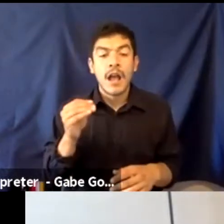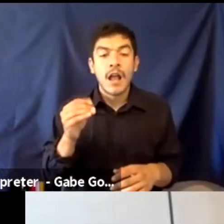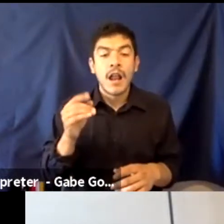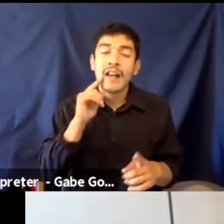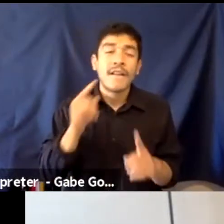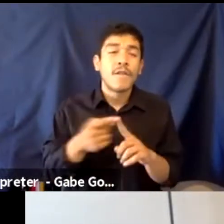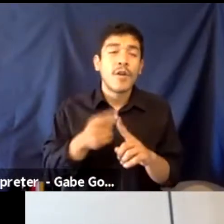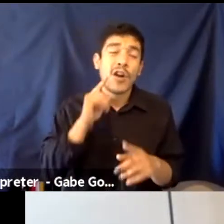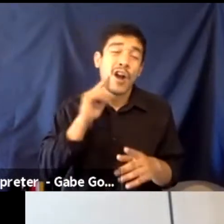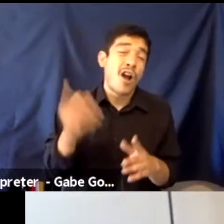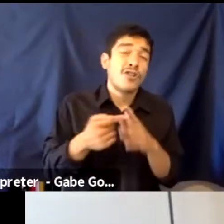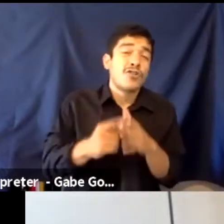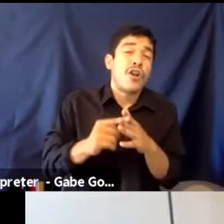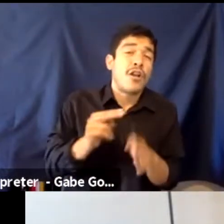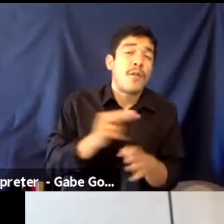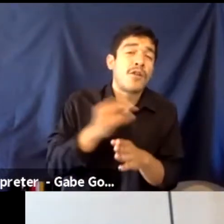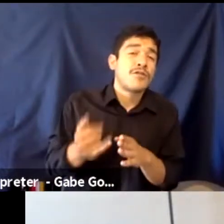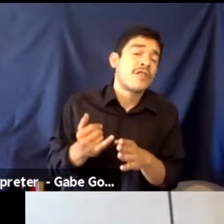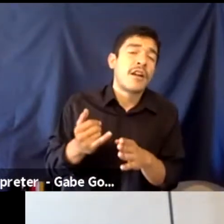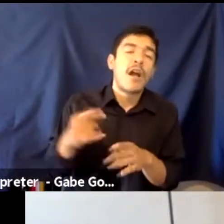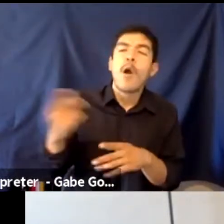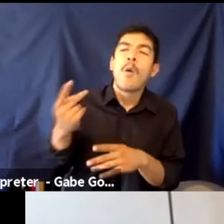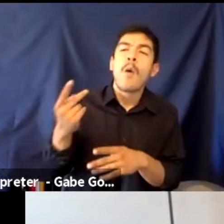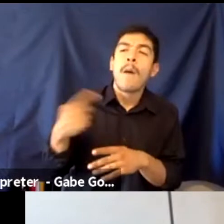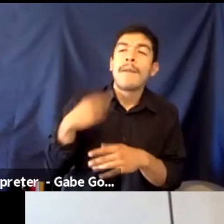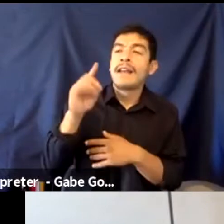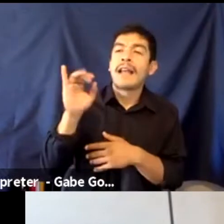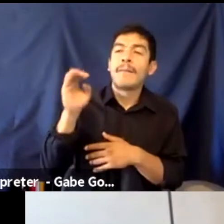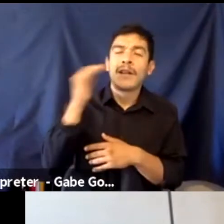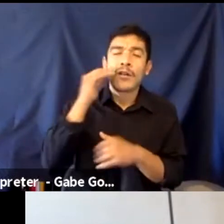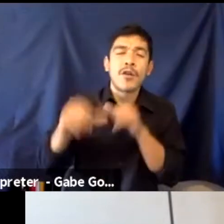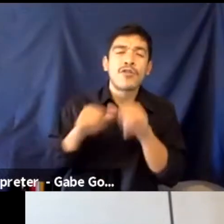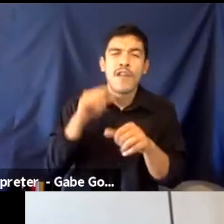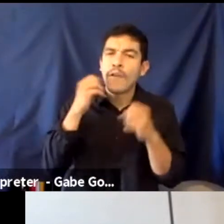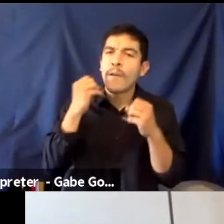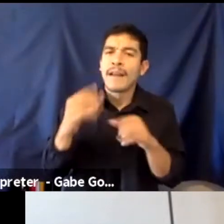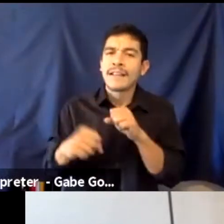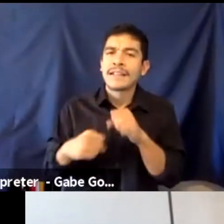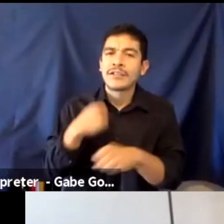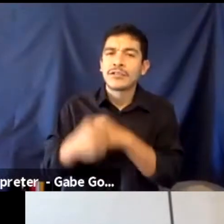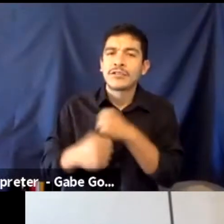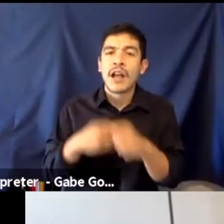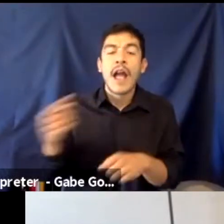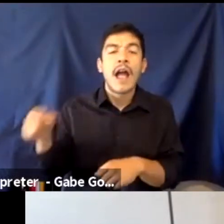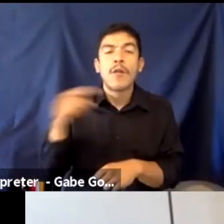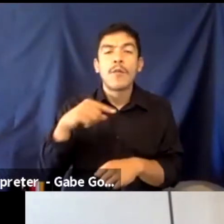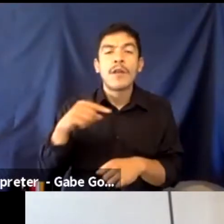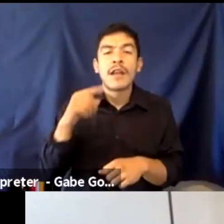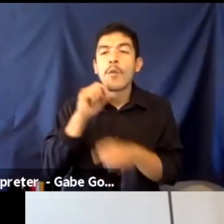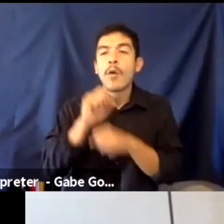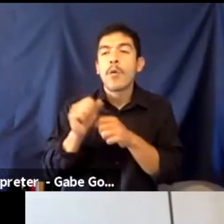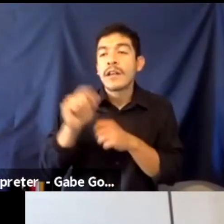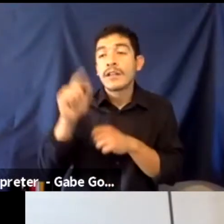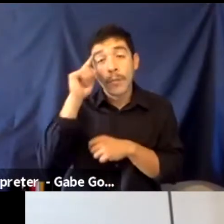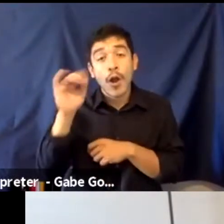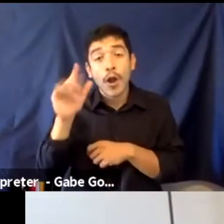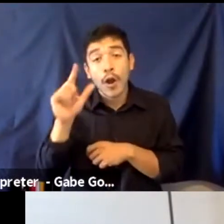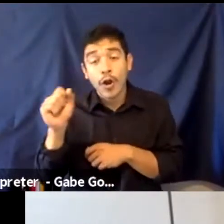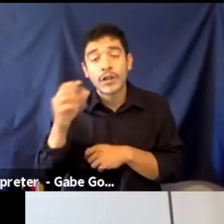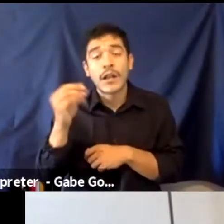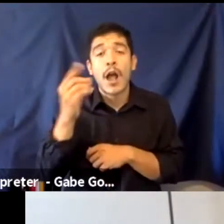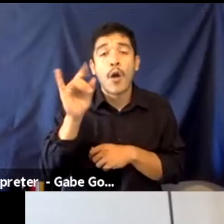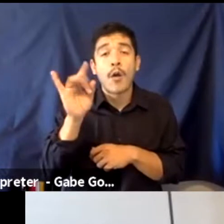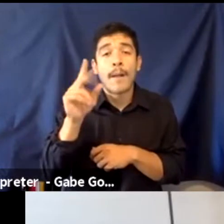of the project, Debbie and I have known each other for several years, and Amy Poehler Smart Girls and GoldieBlox have a lot of the